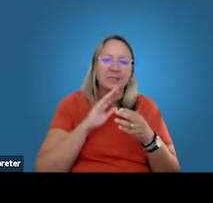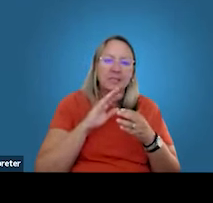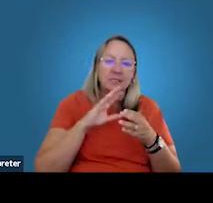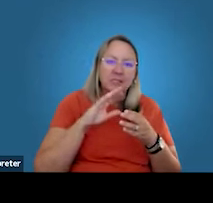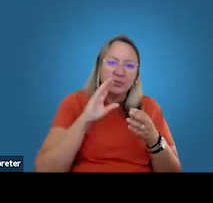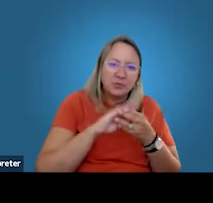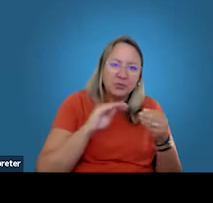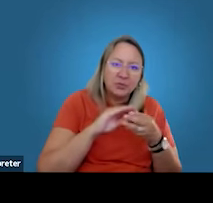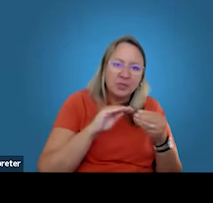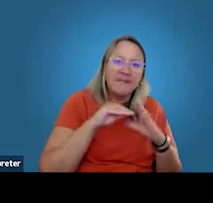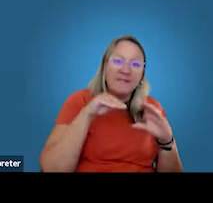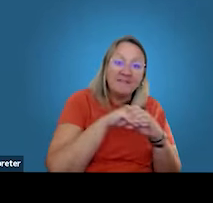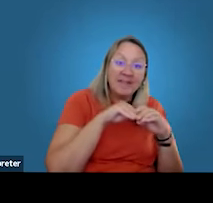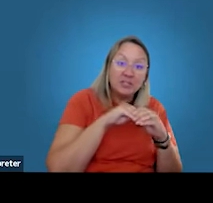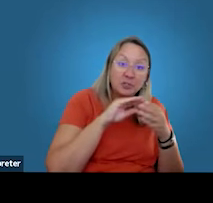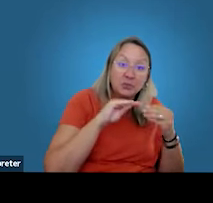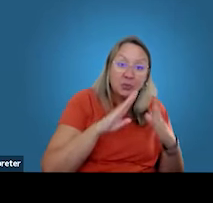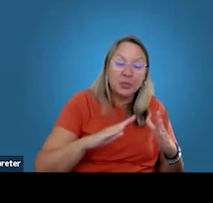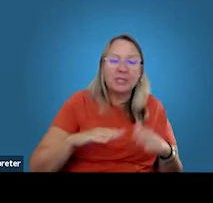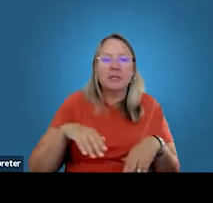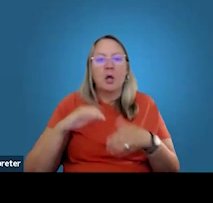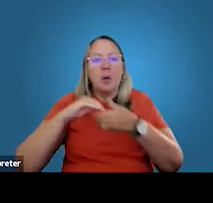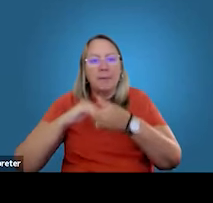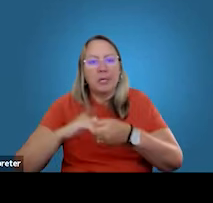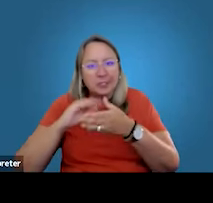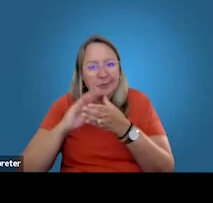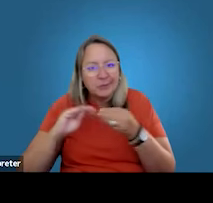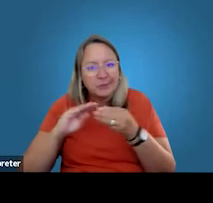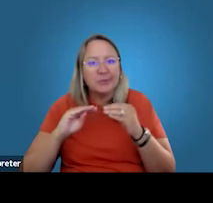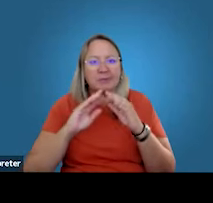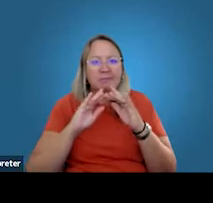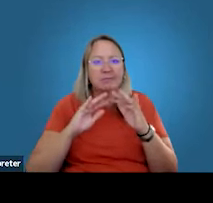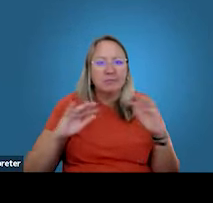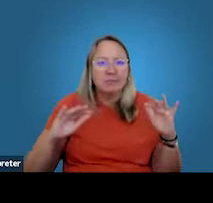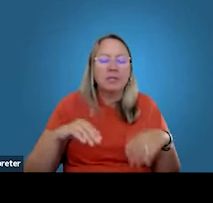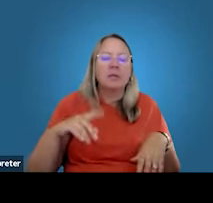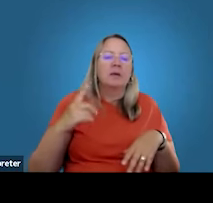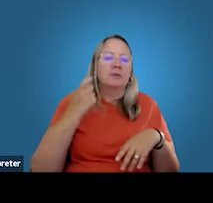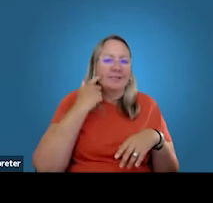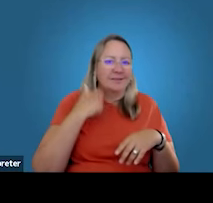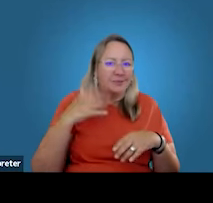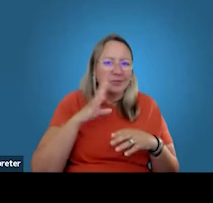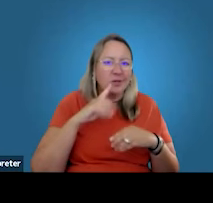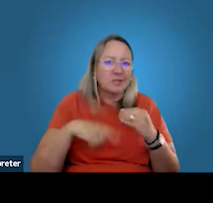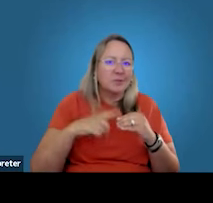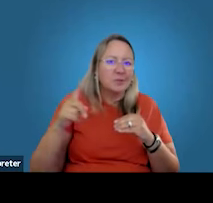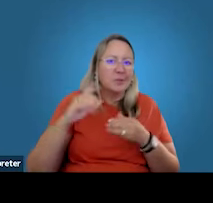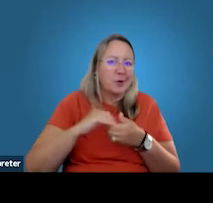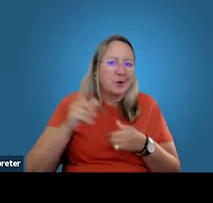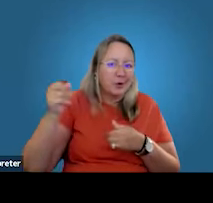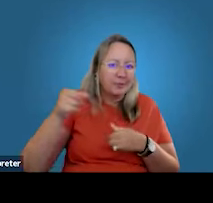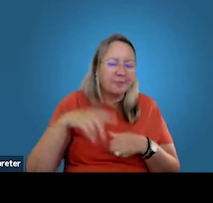with partnership stories. A really good example is actually when we did this with Alzheimer's recently, and they were pitching to a very big media owner